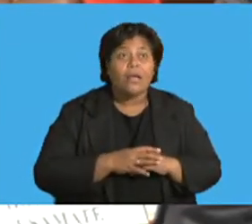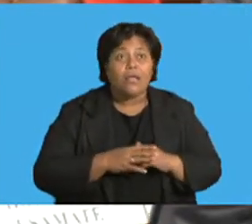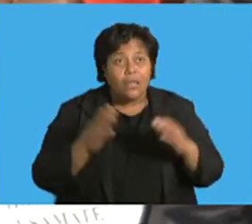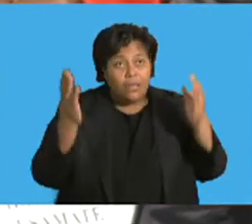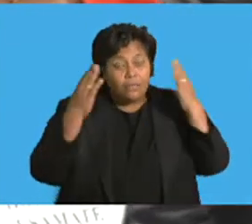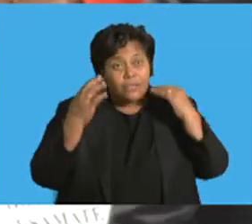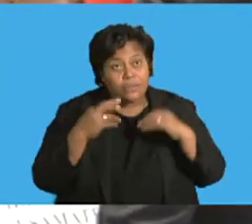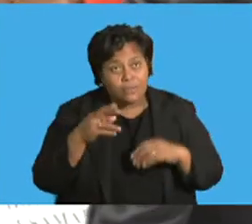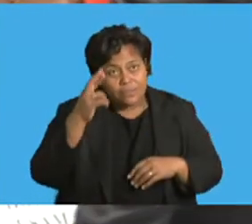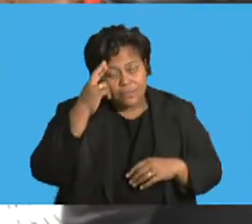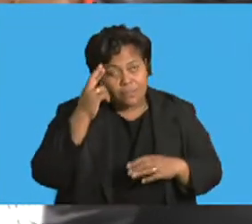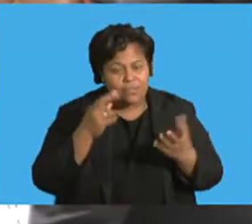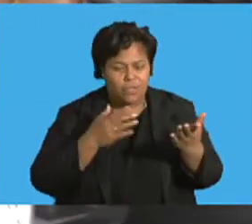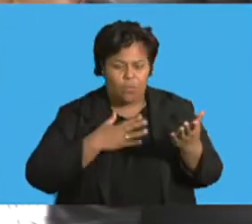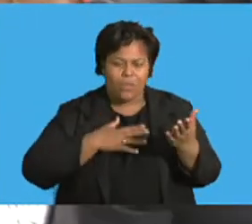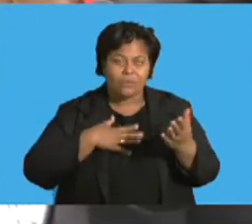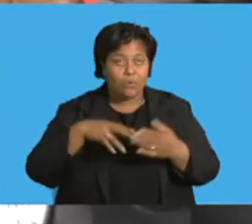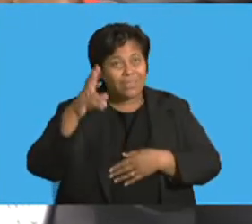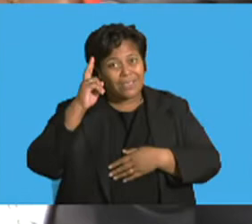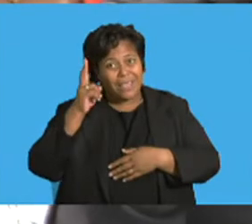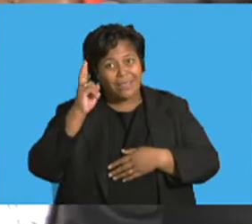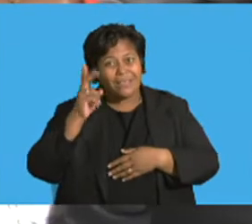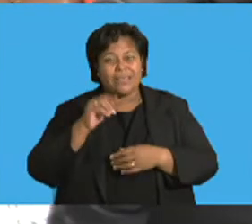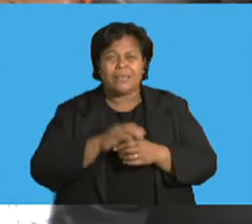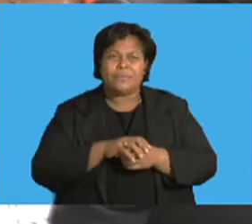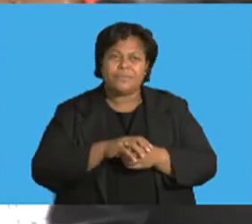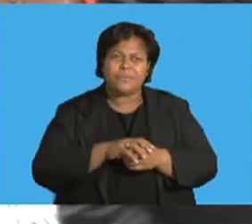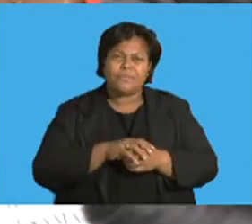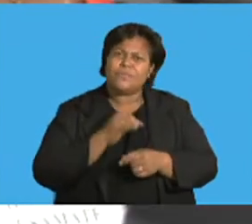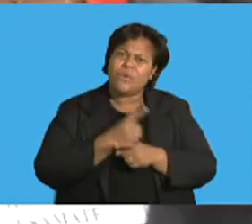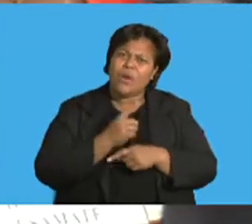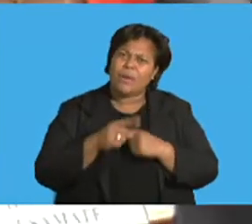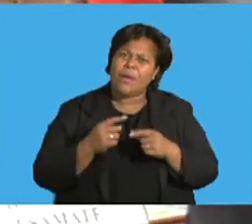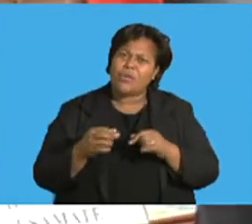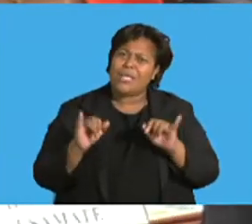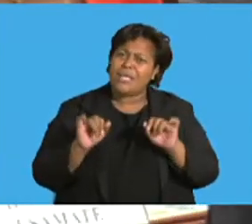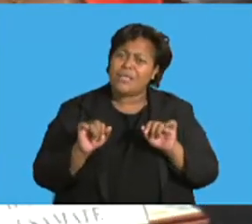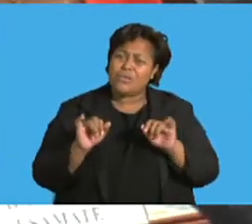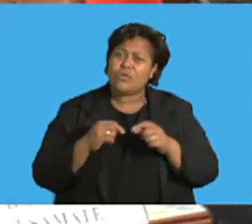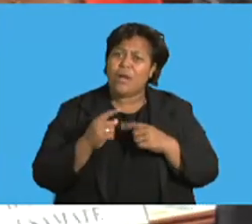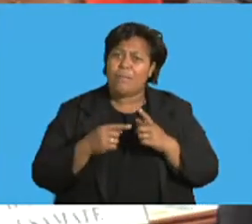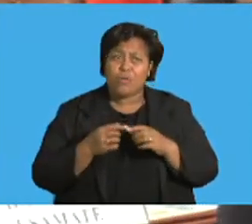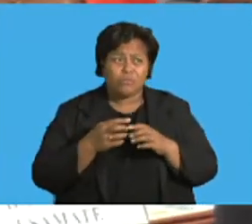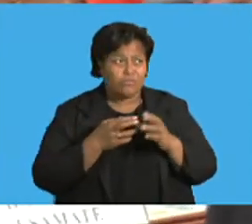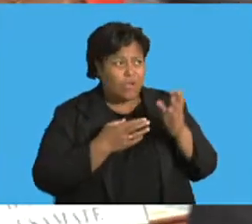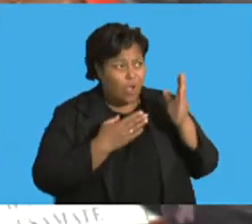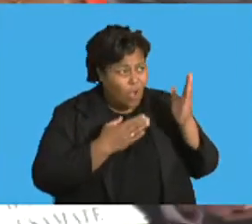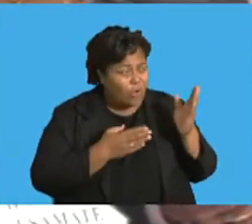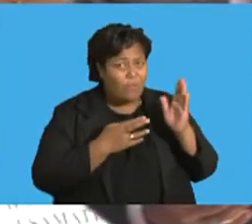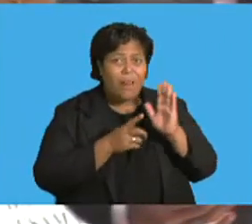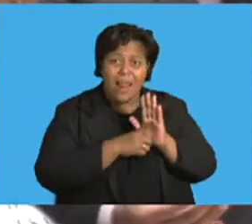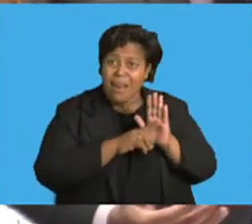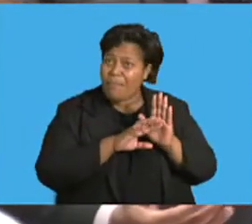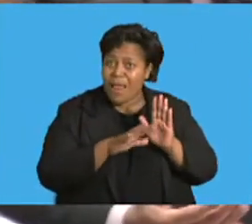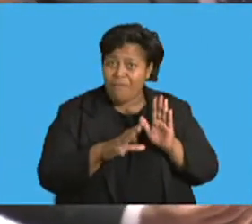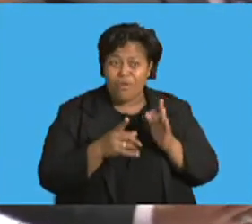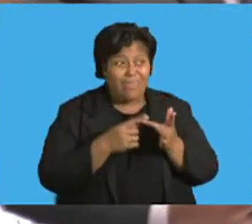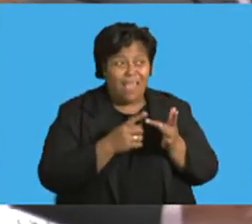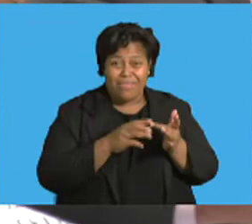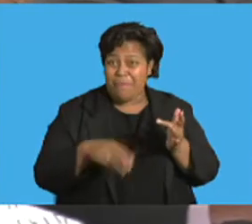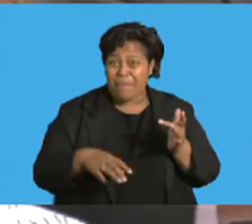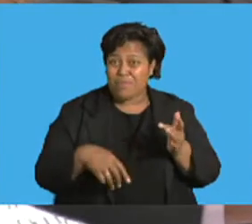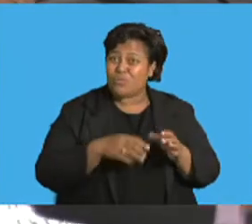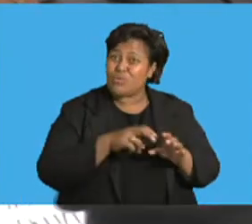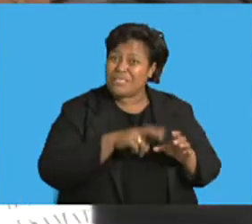I want to again, highlight this issue about what they brought in about Honourable Lalam Balavu and the other members who were suspended. Mr.